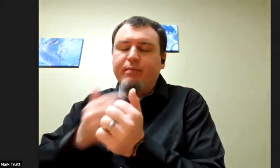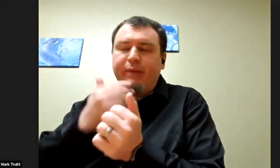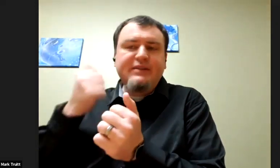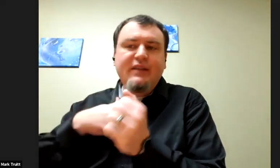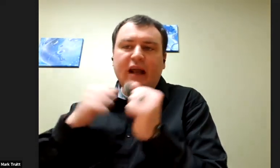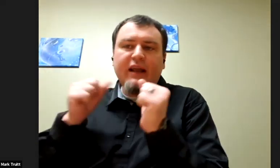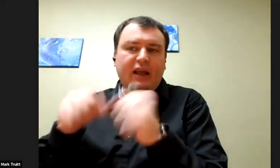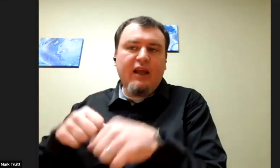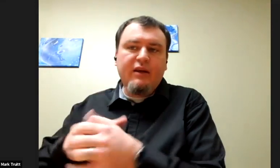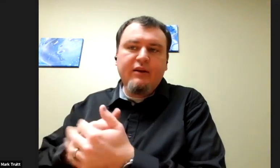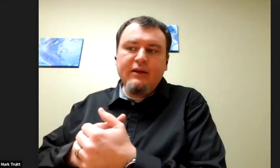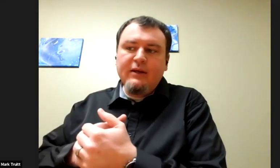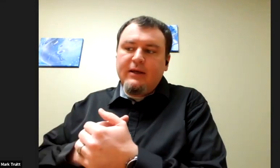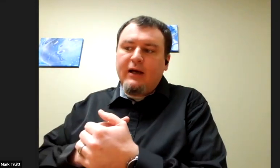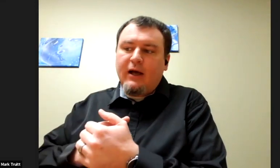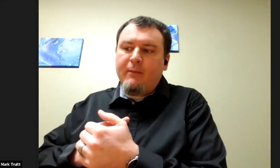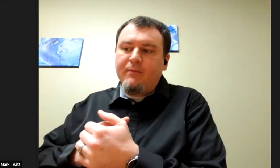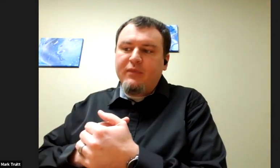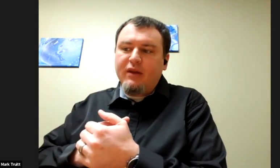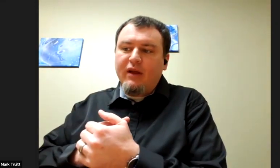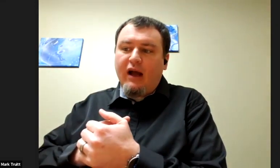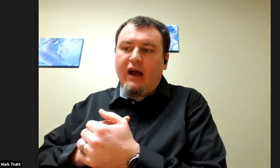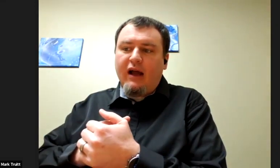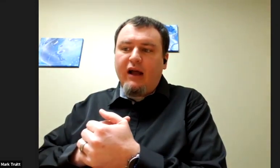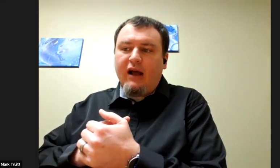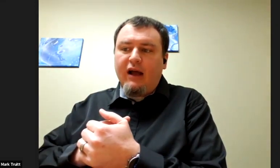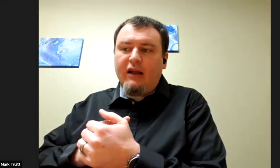as best that I can.